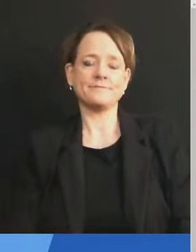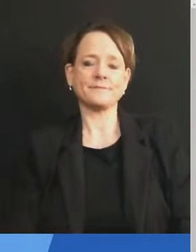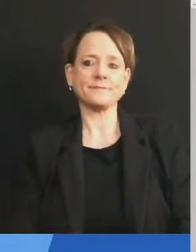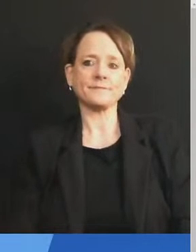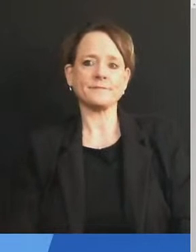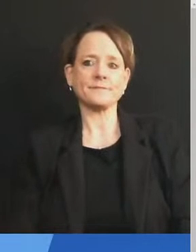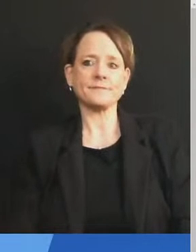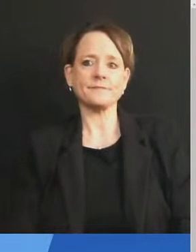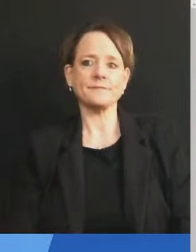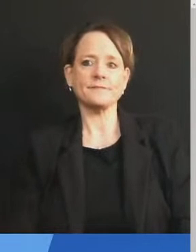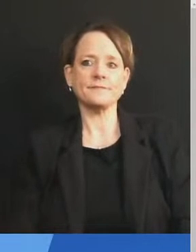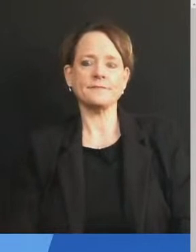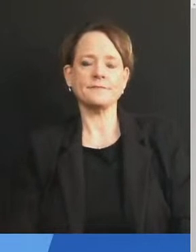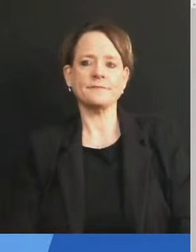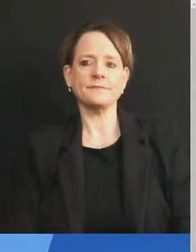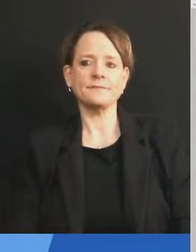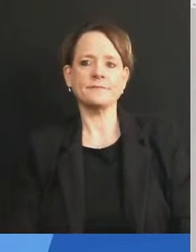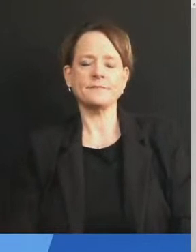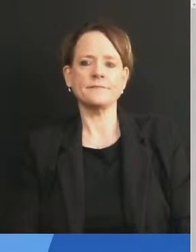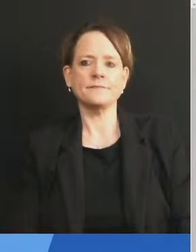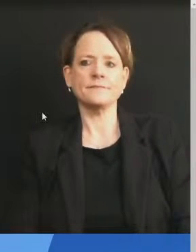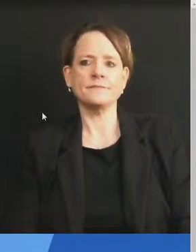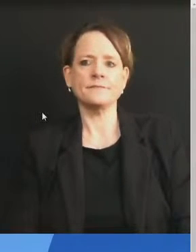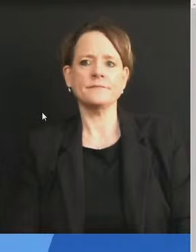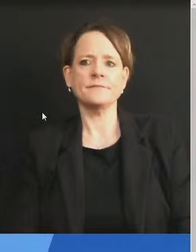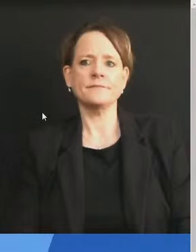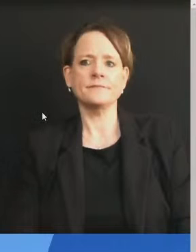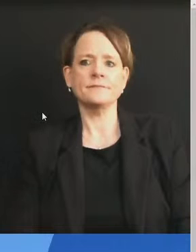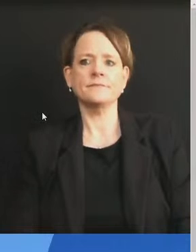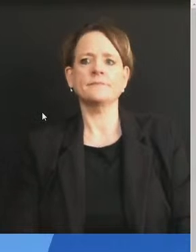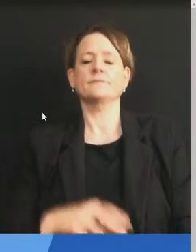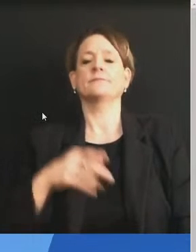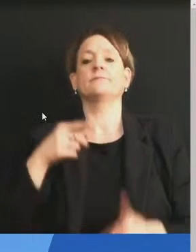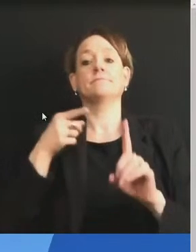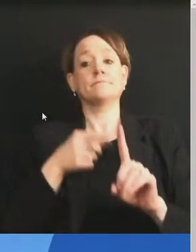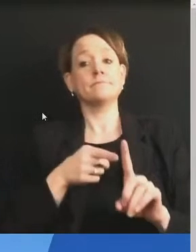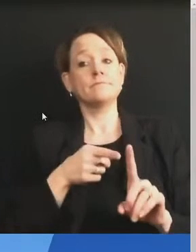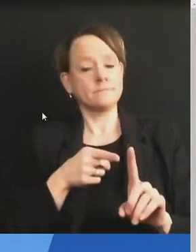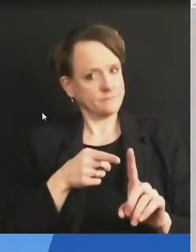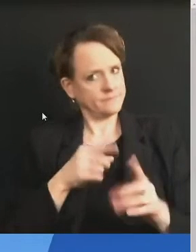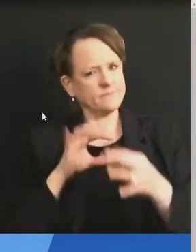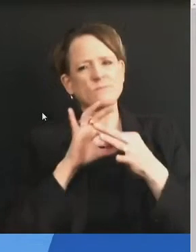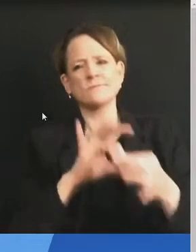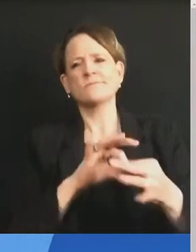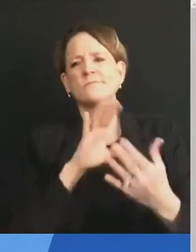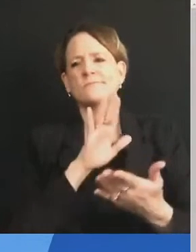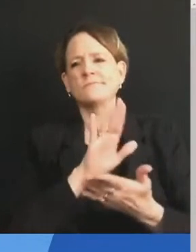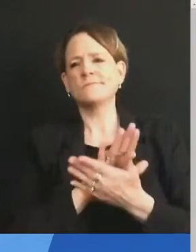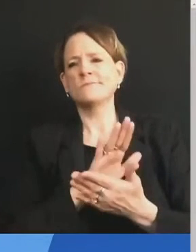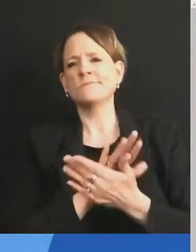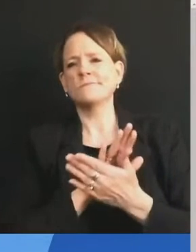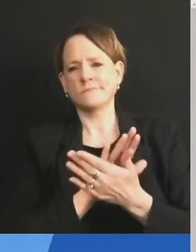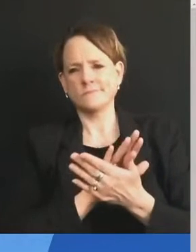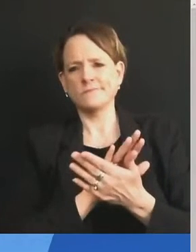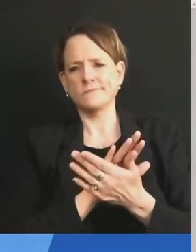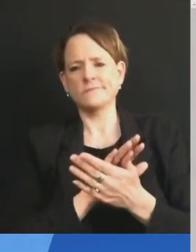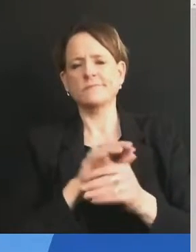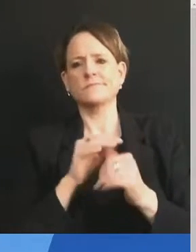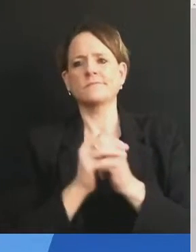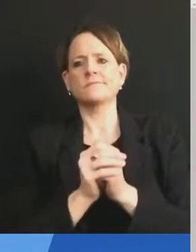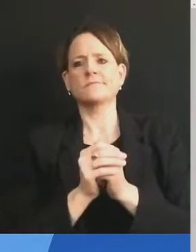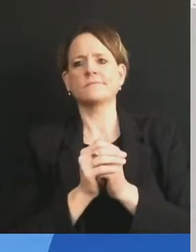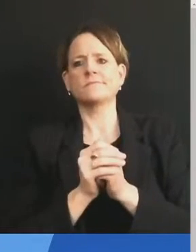Hi. My question is about schools. Milwaukee's interim health commissioner said this week that schools that opened